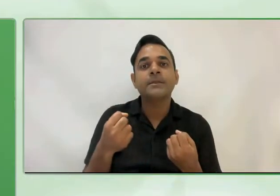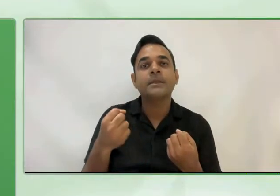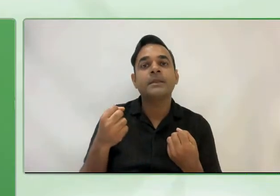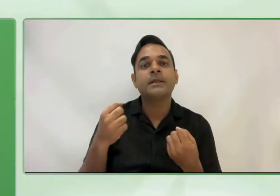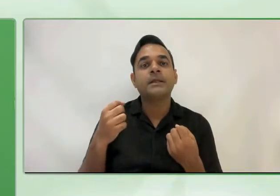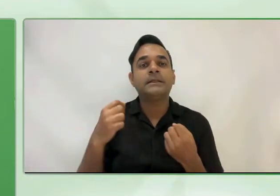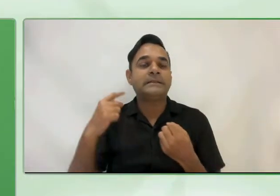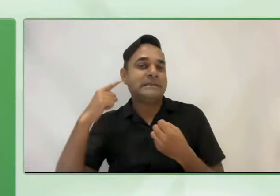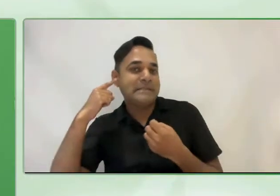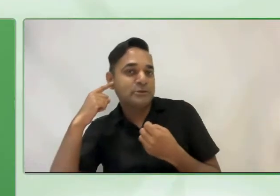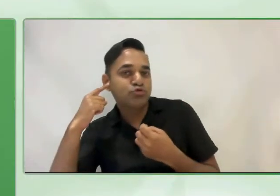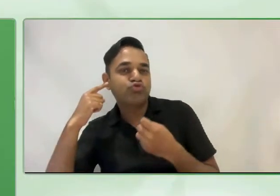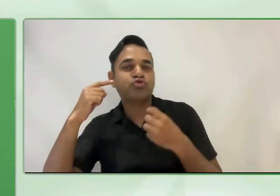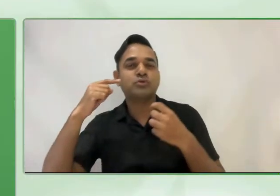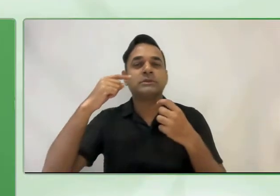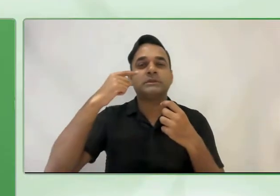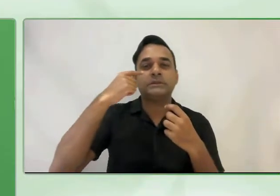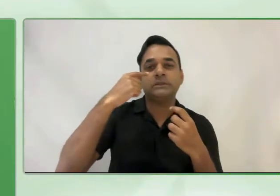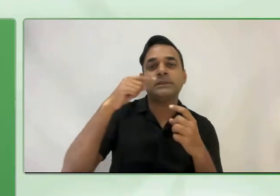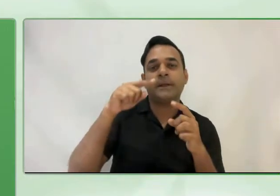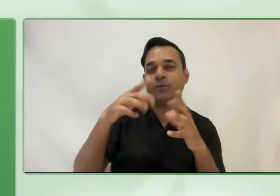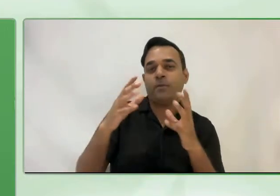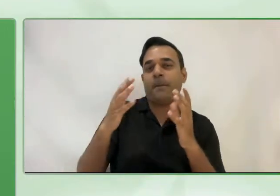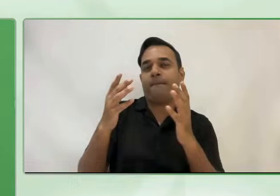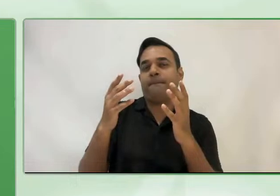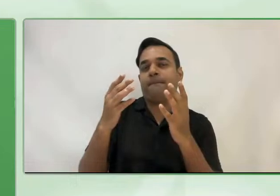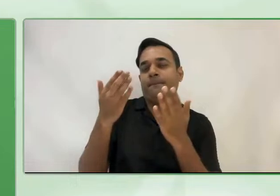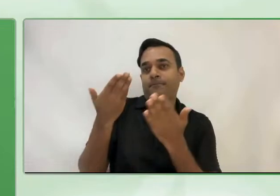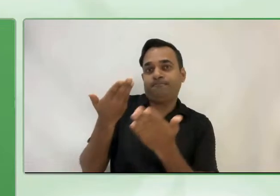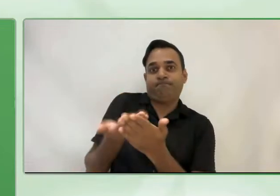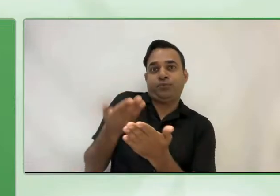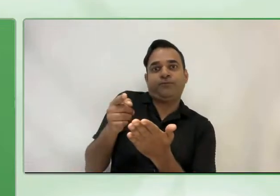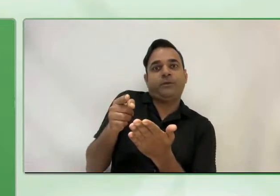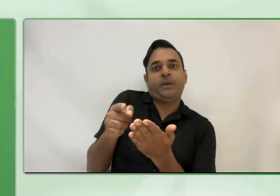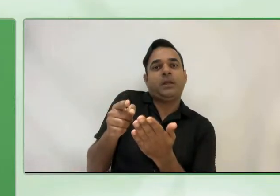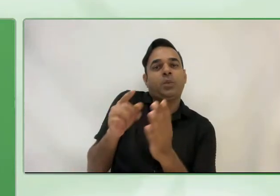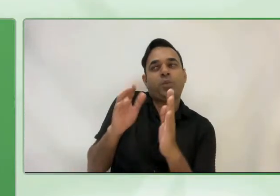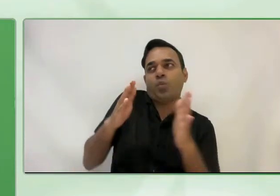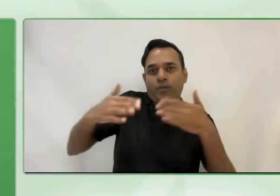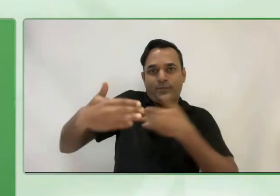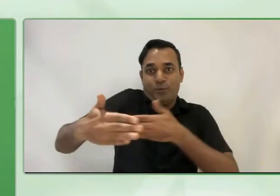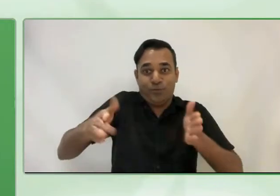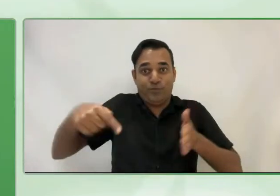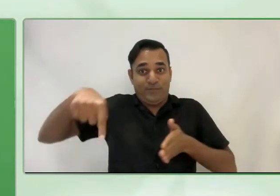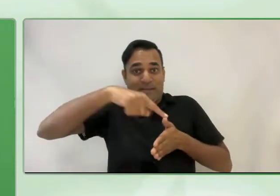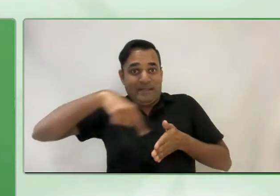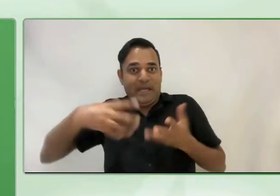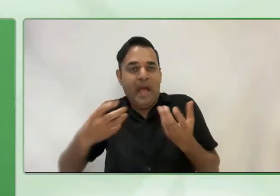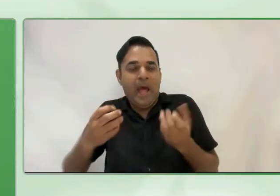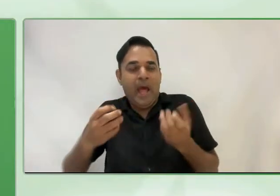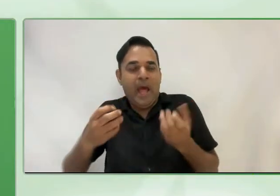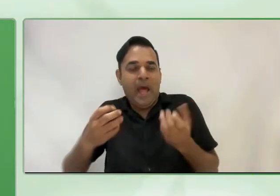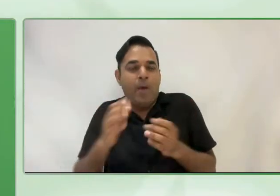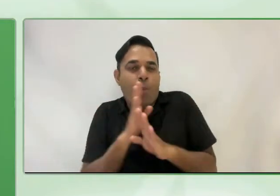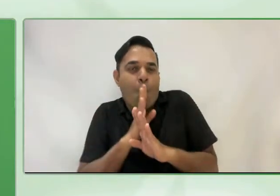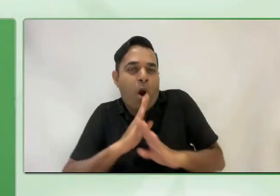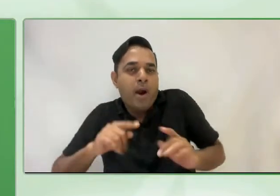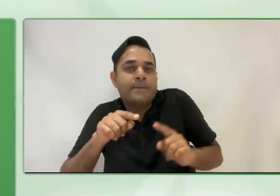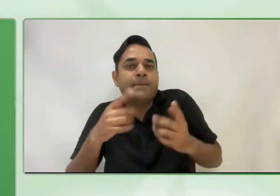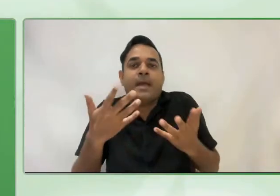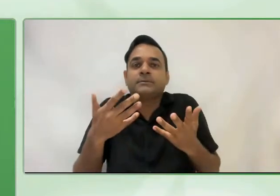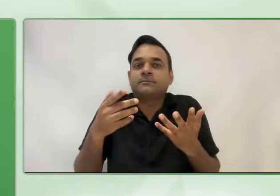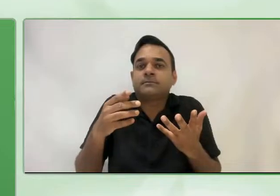neurodiverse people, and they're also going to present there. So everybody who is here